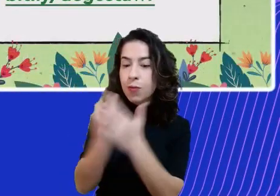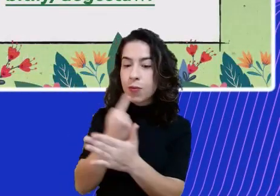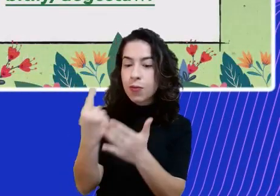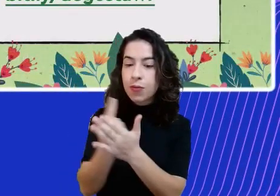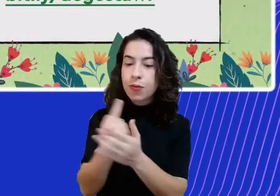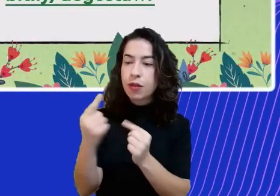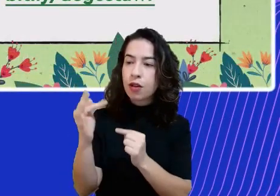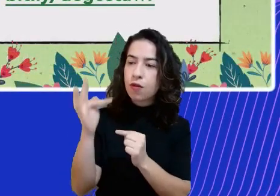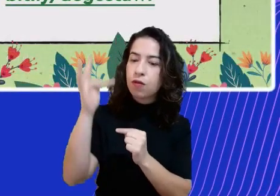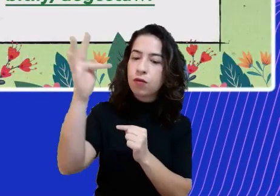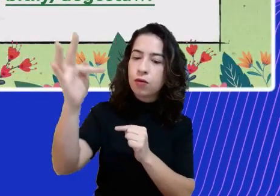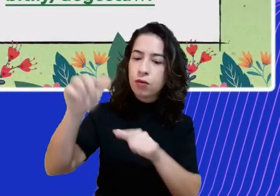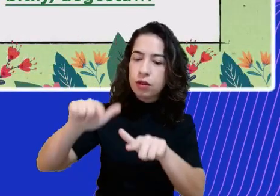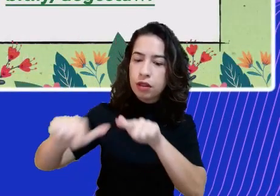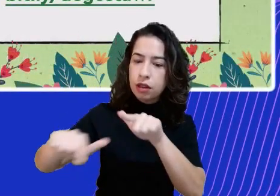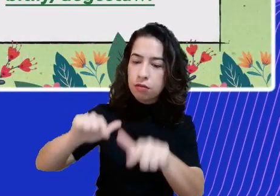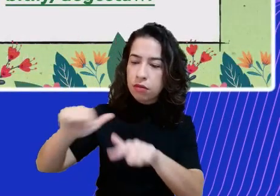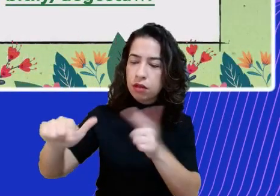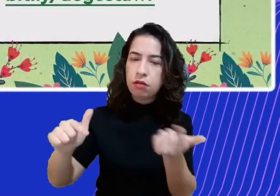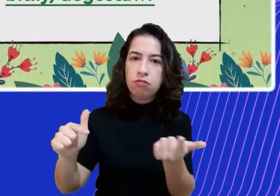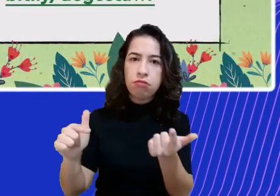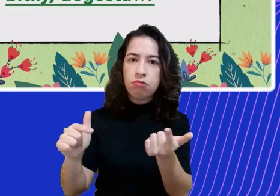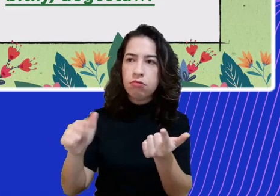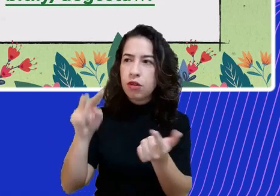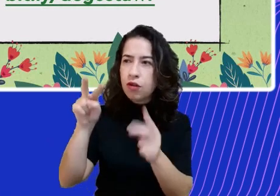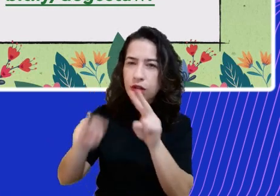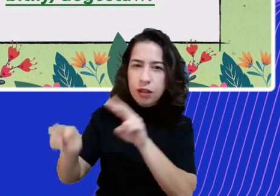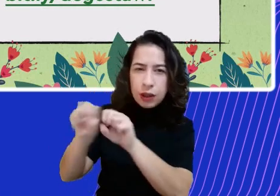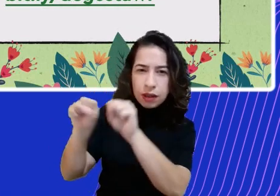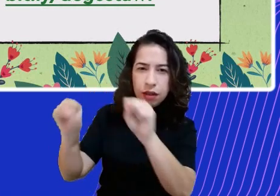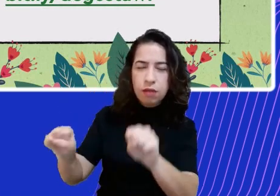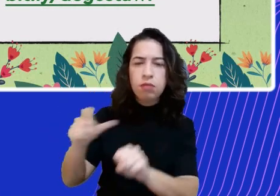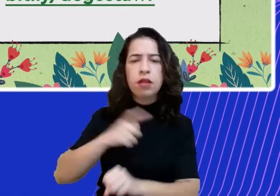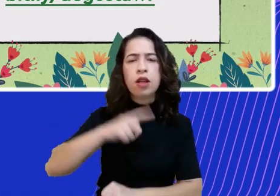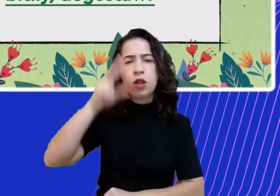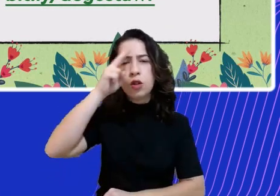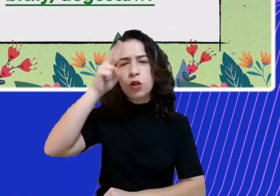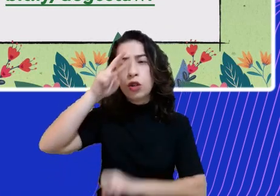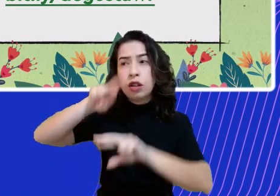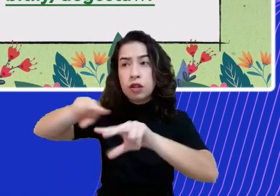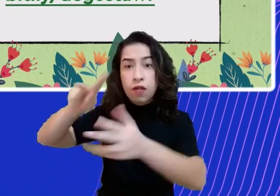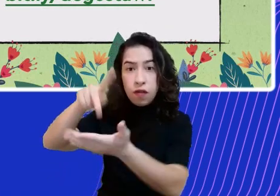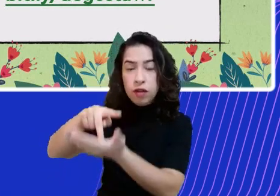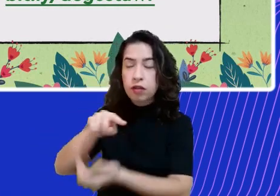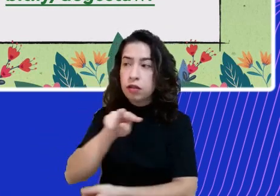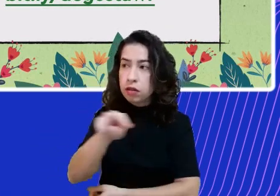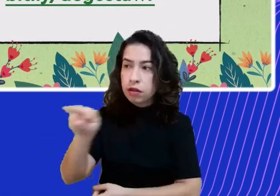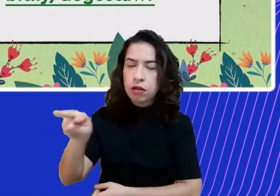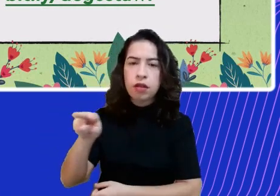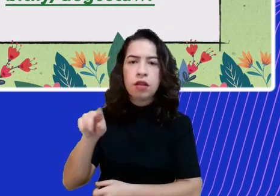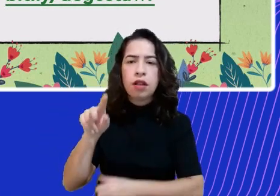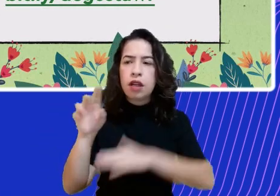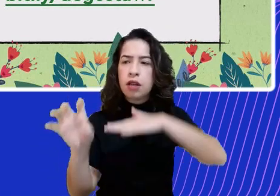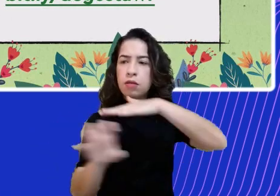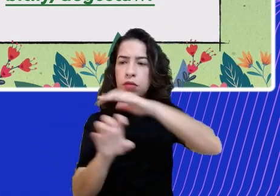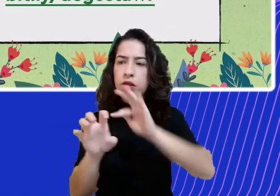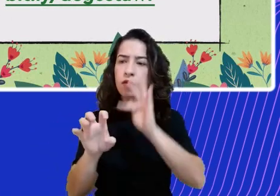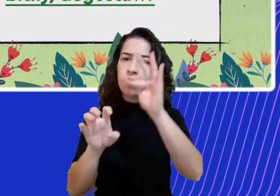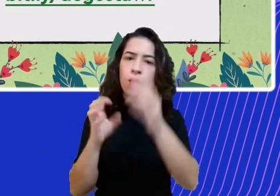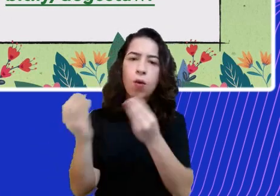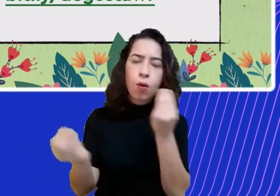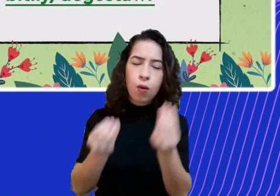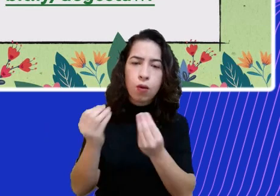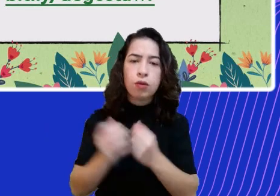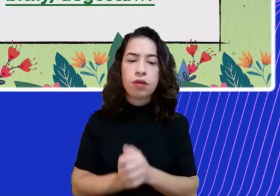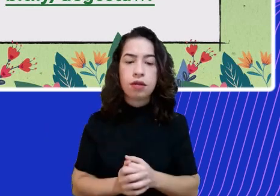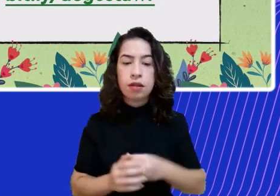about the future of work, the systemic view. There are a lot of cases of what would be this company of the future.